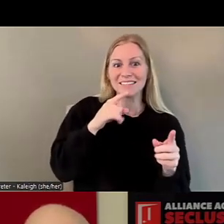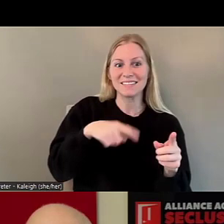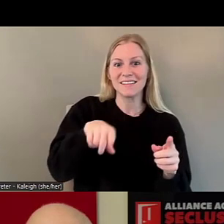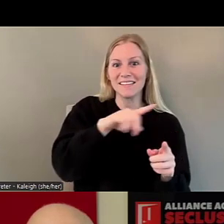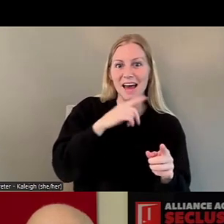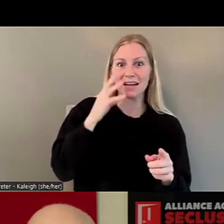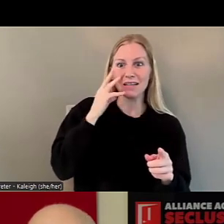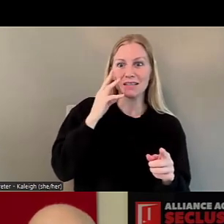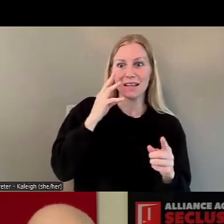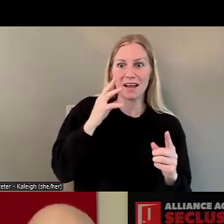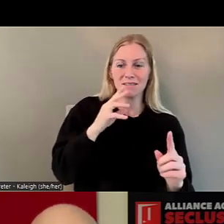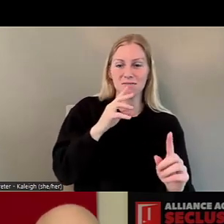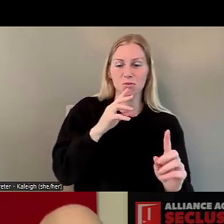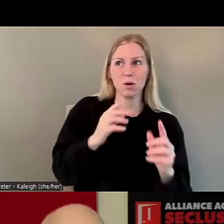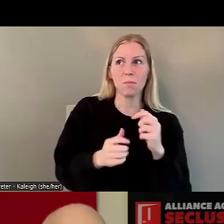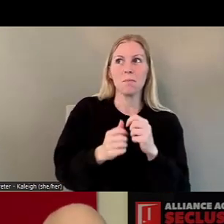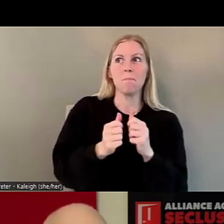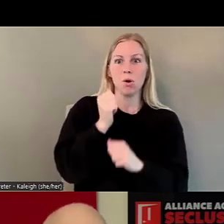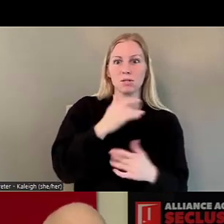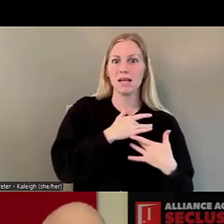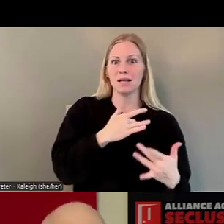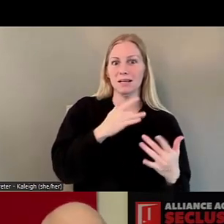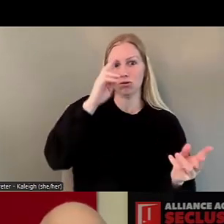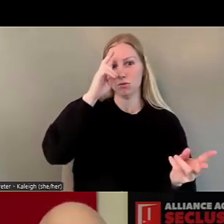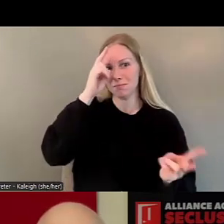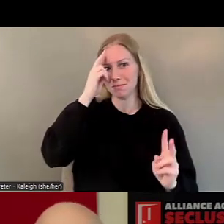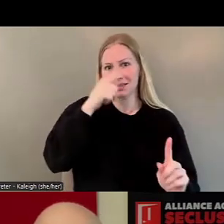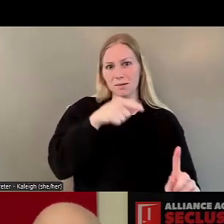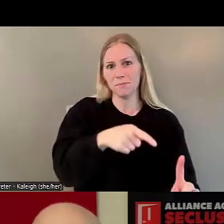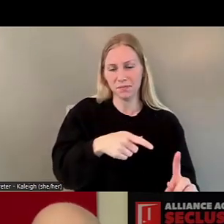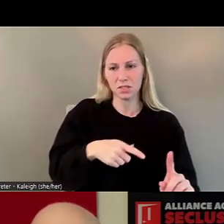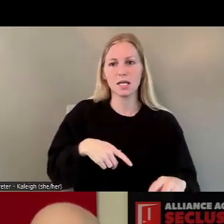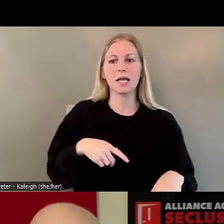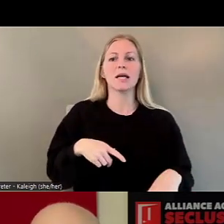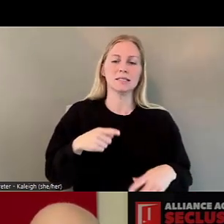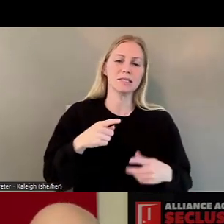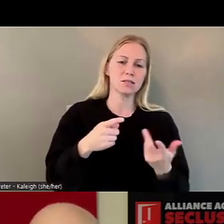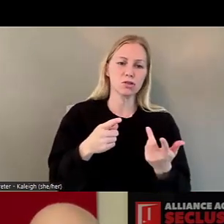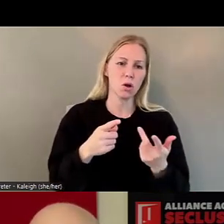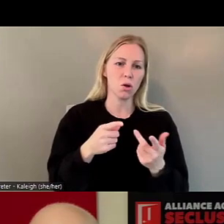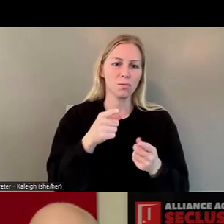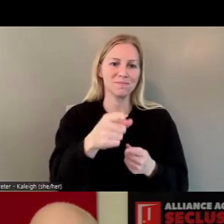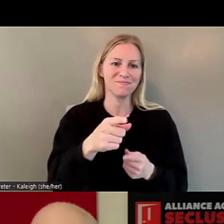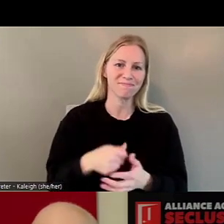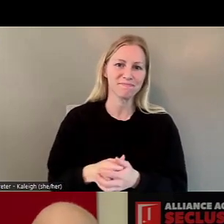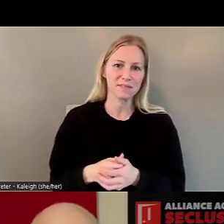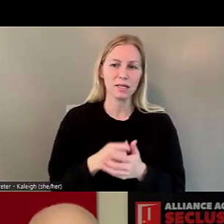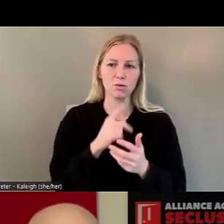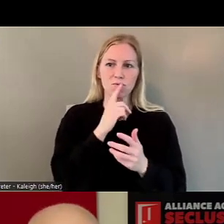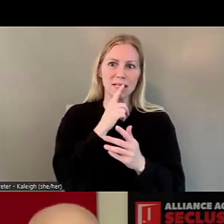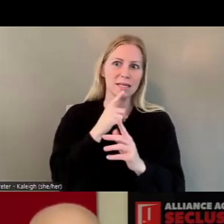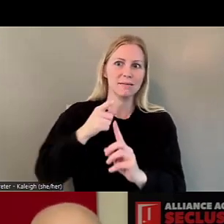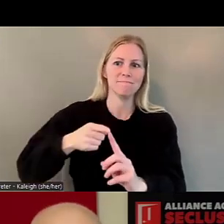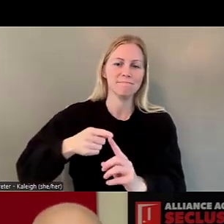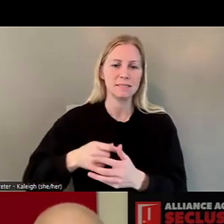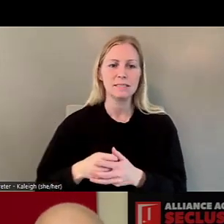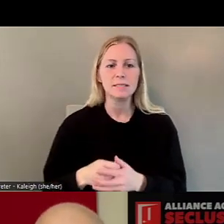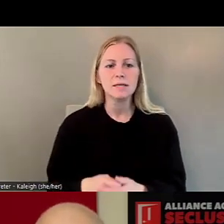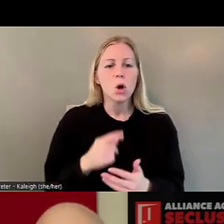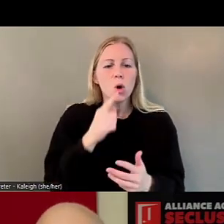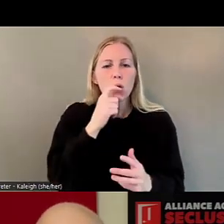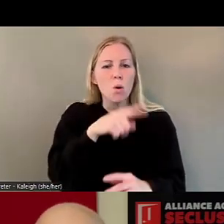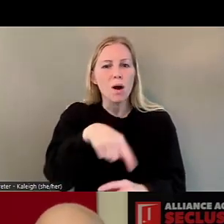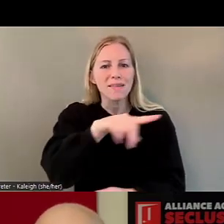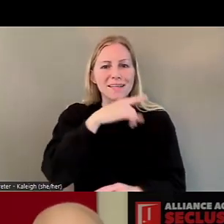we begin to drill down and look at, who are these kids that are more likely to be misunderstood? And again, we can judge